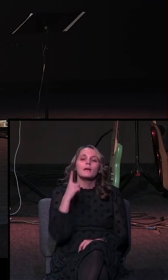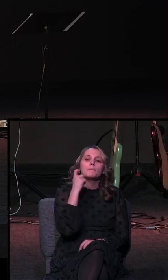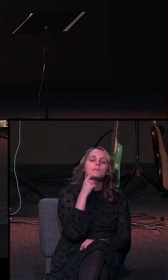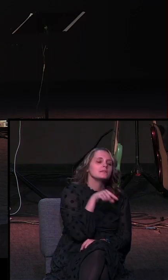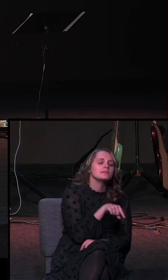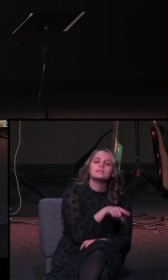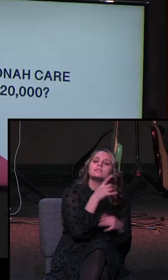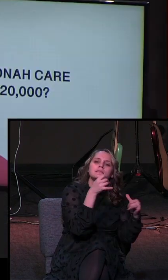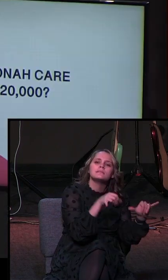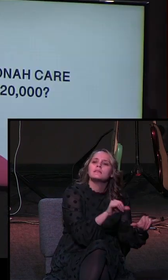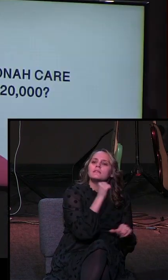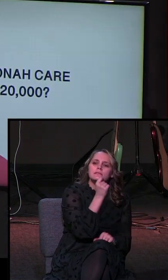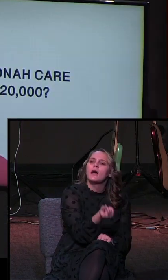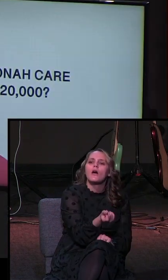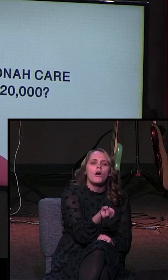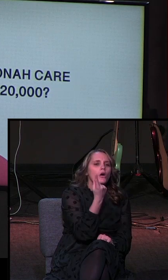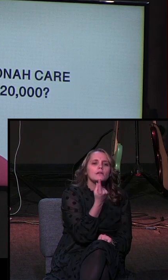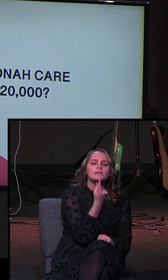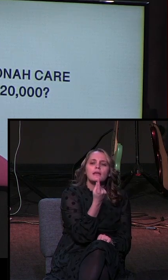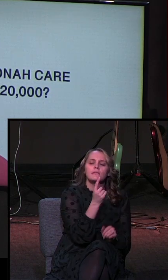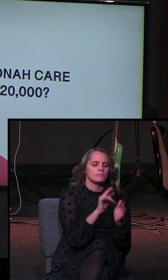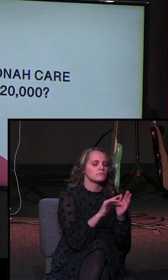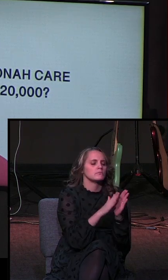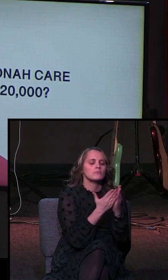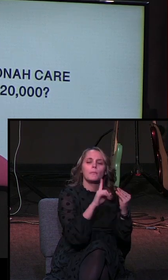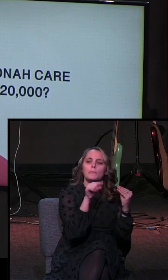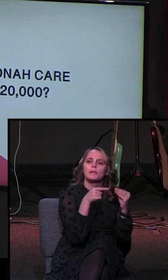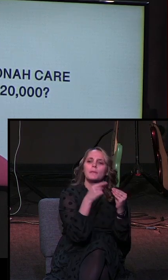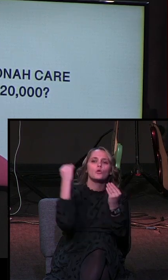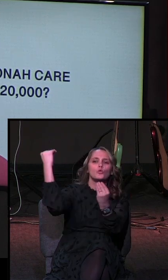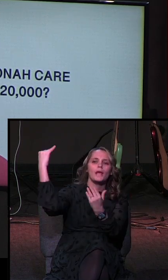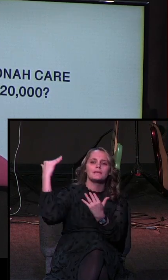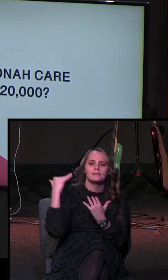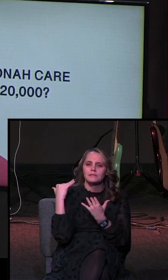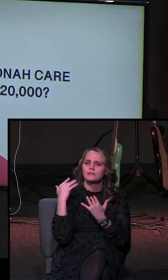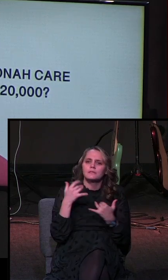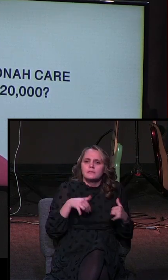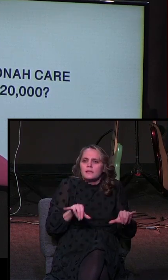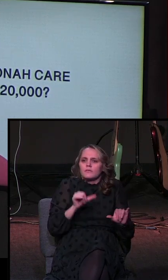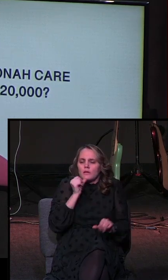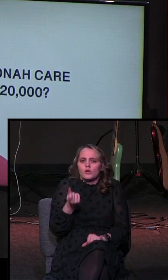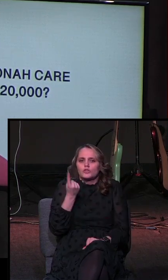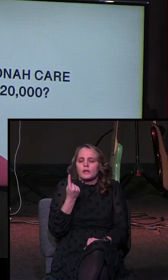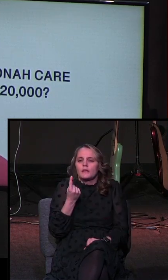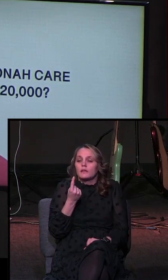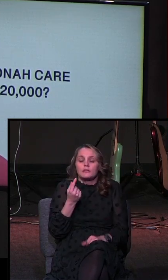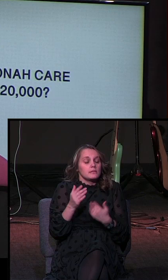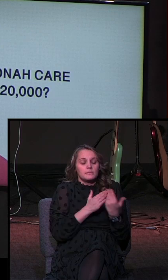not understand the gospel of grace. He still doesn't get it. Even after the